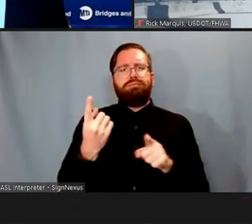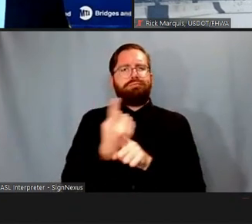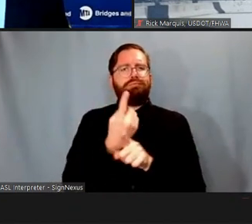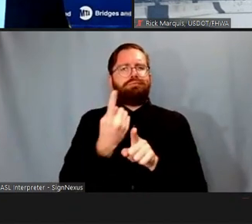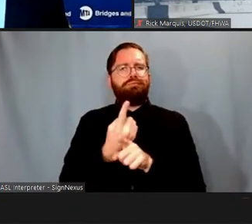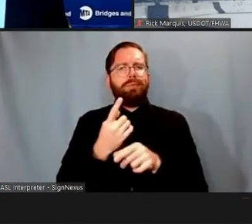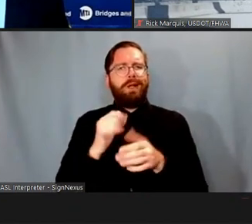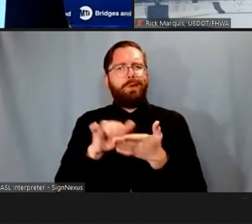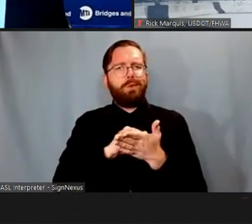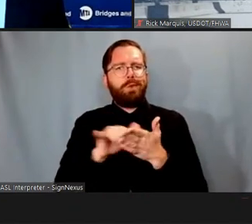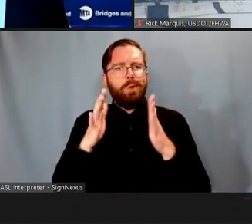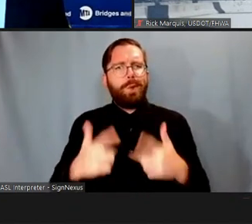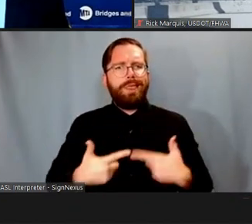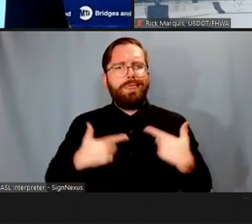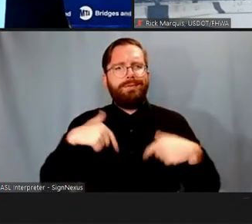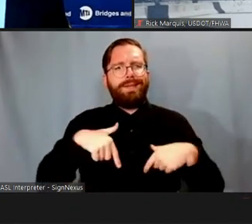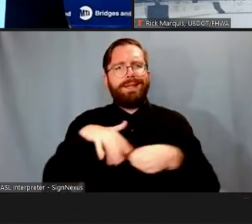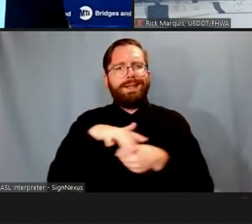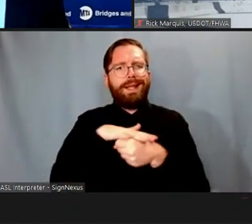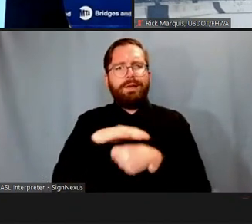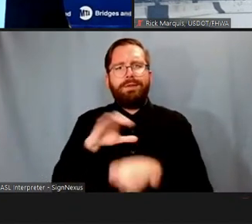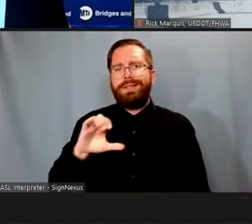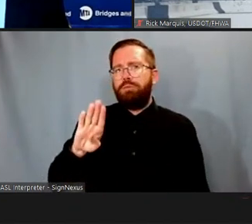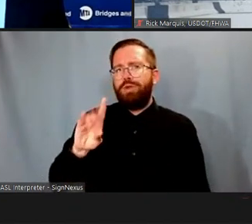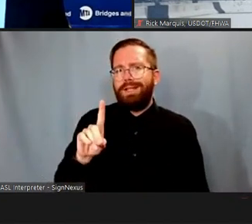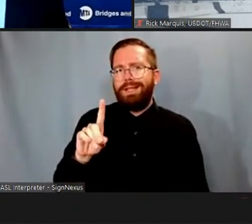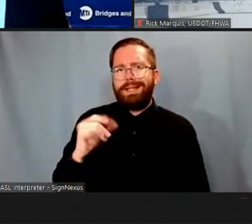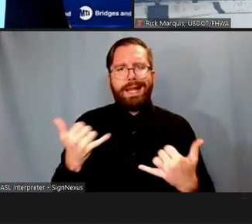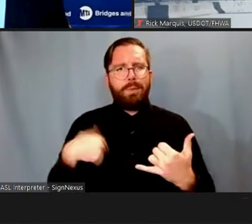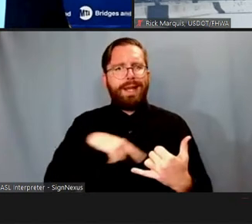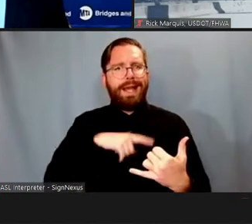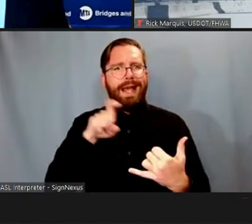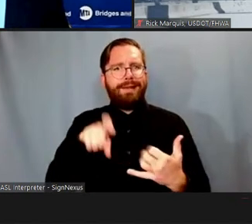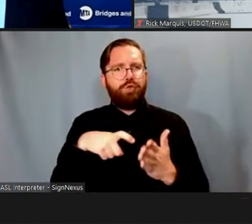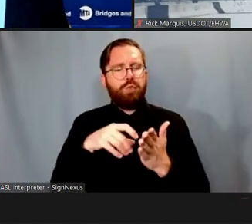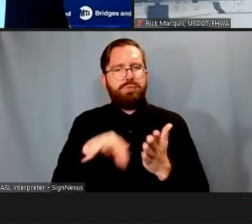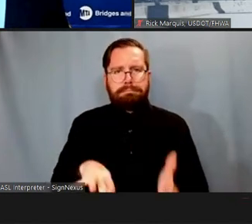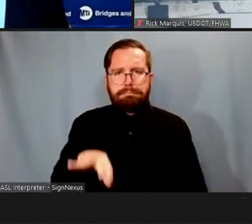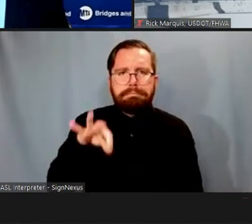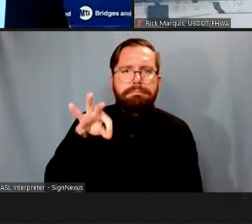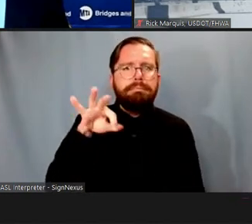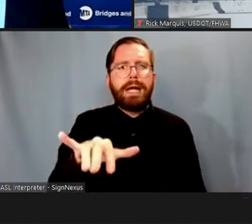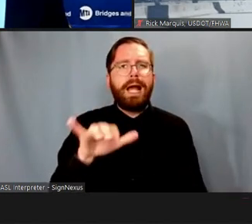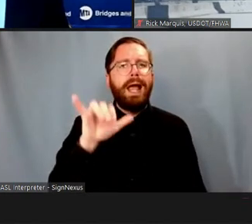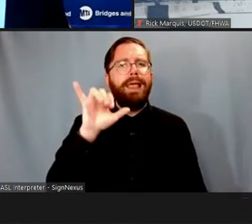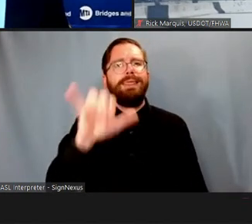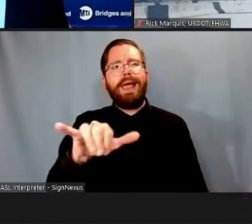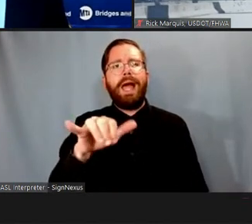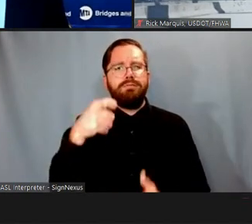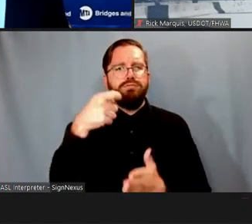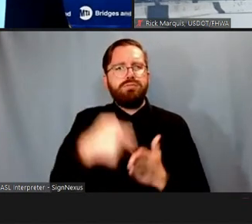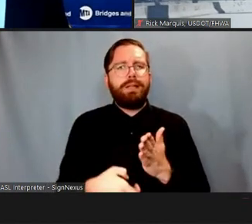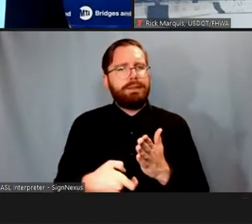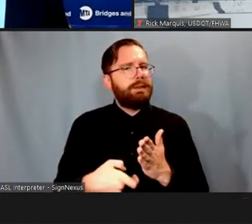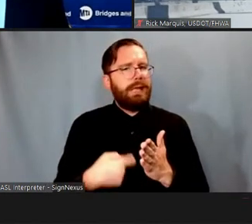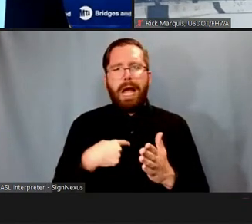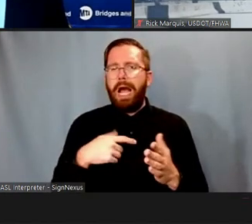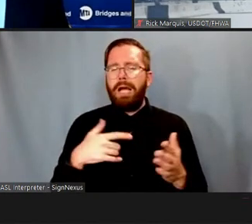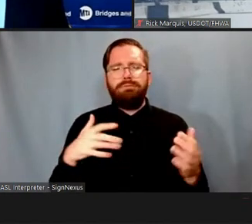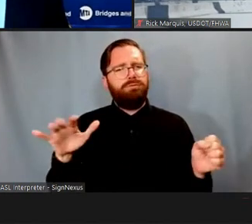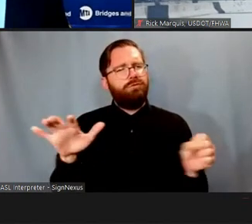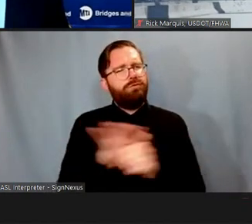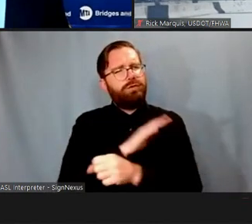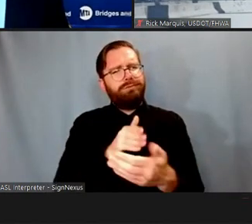have to contend with that congestion pricing i wholly reject it as something that is